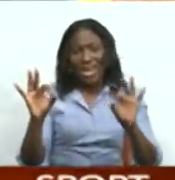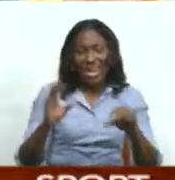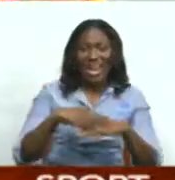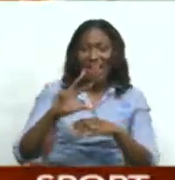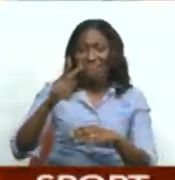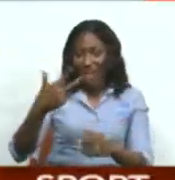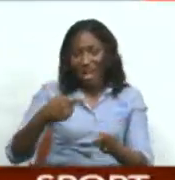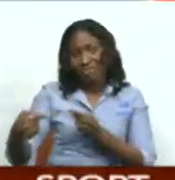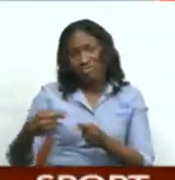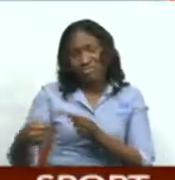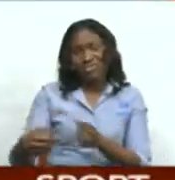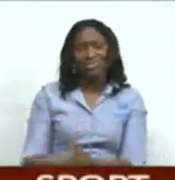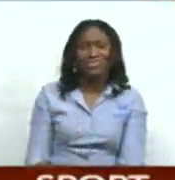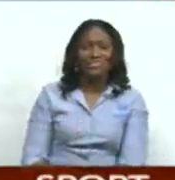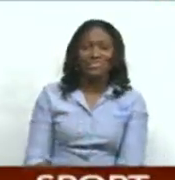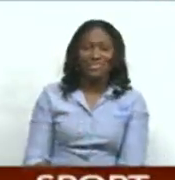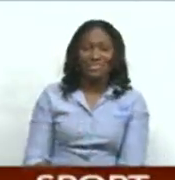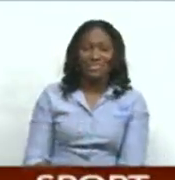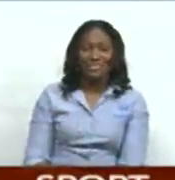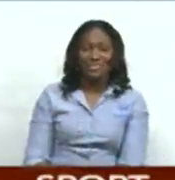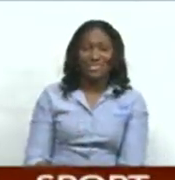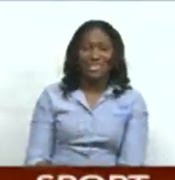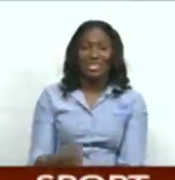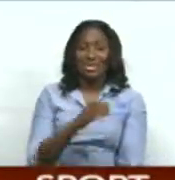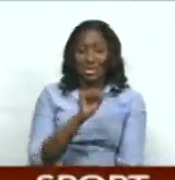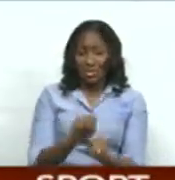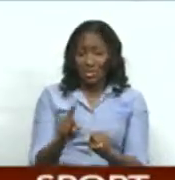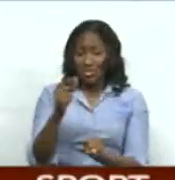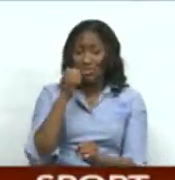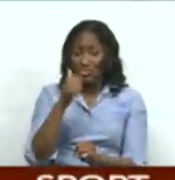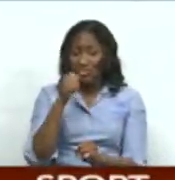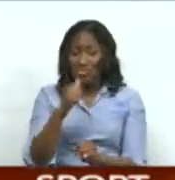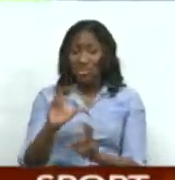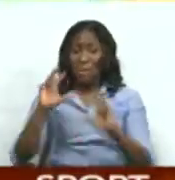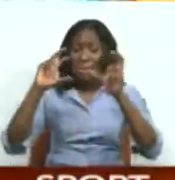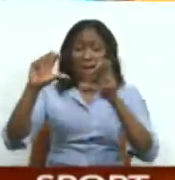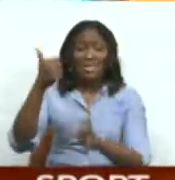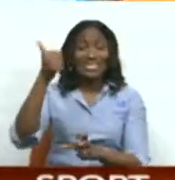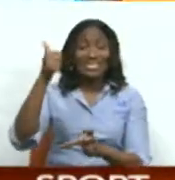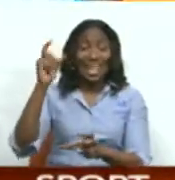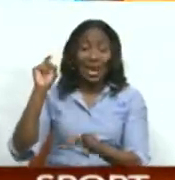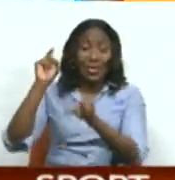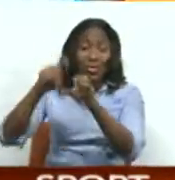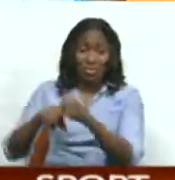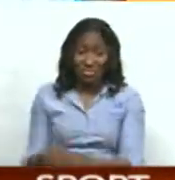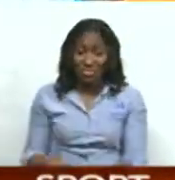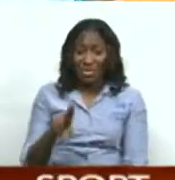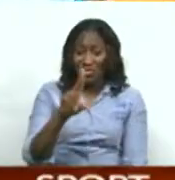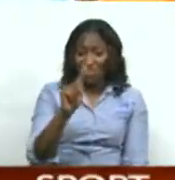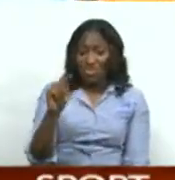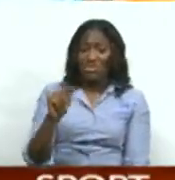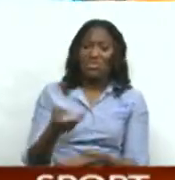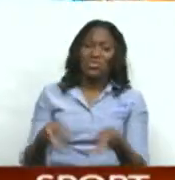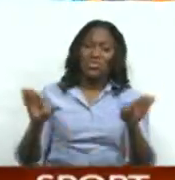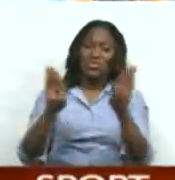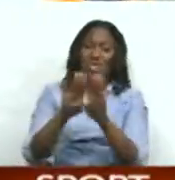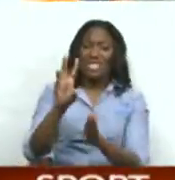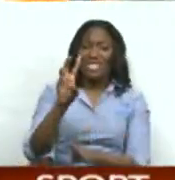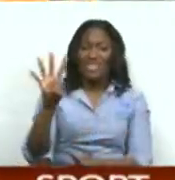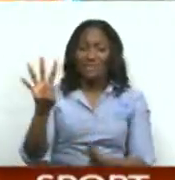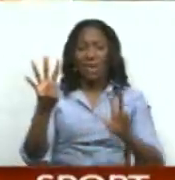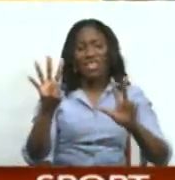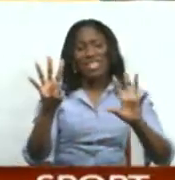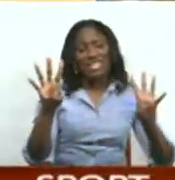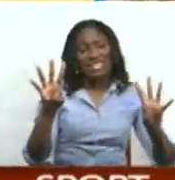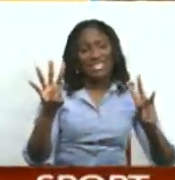the third. Together with Shania Morgan's 10 goals from 14 attempts, the Scholars went on to close out a 64-37